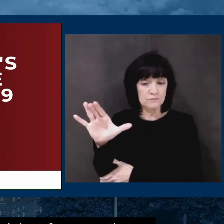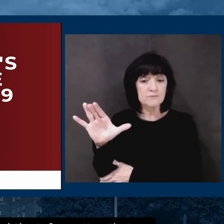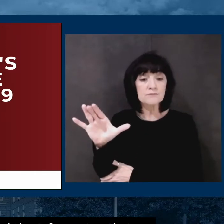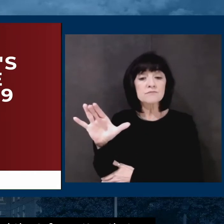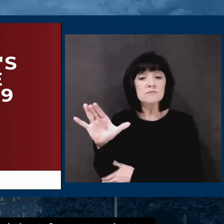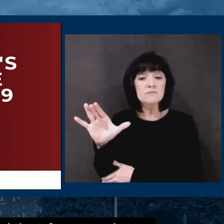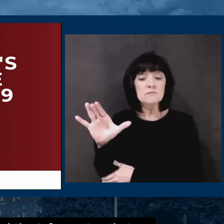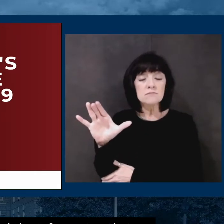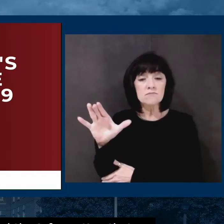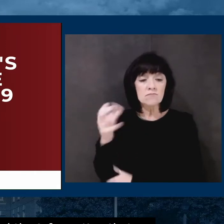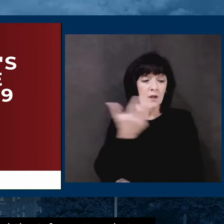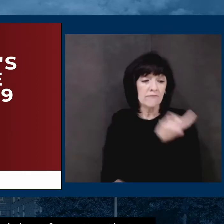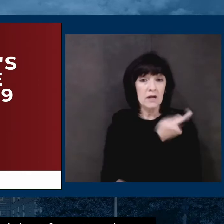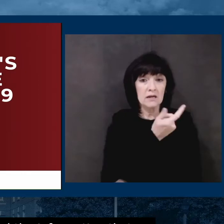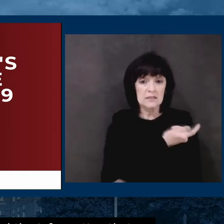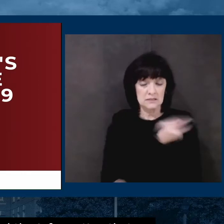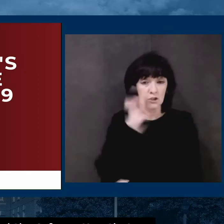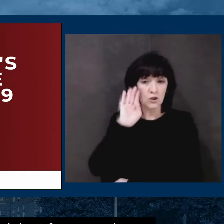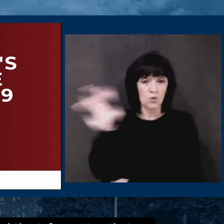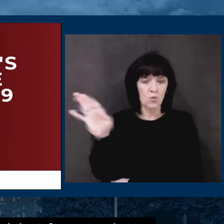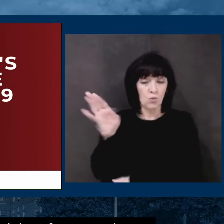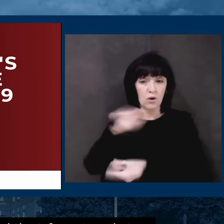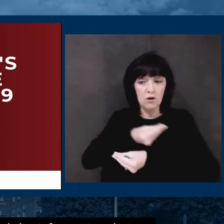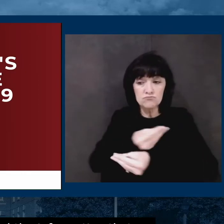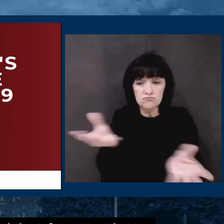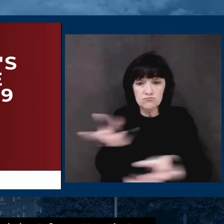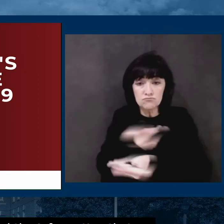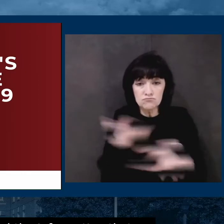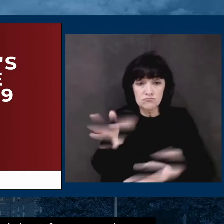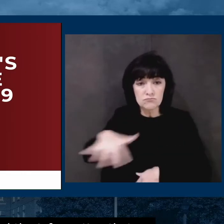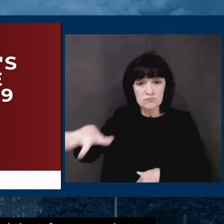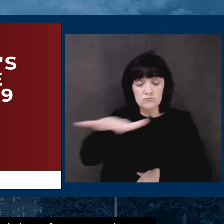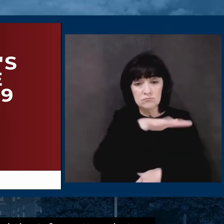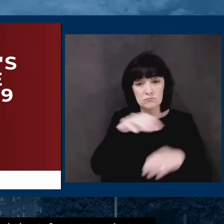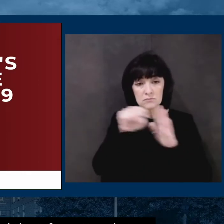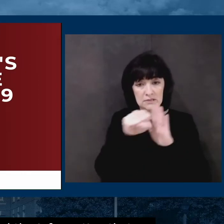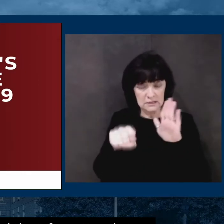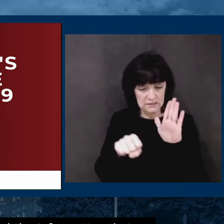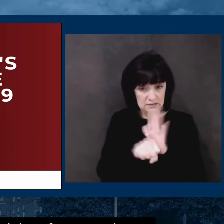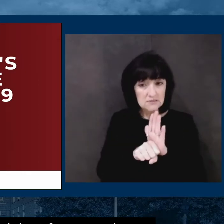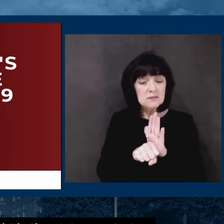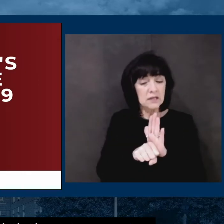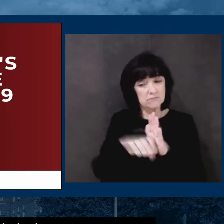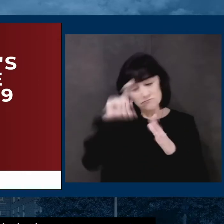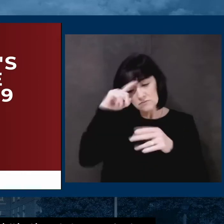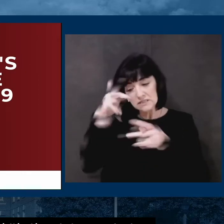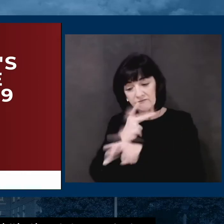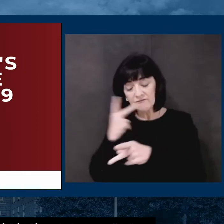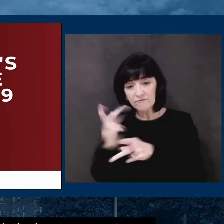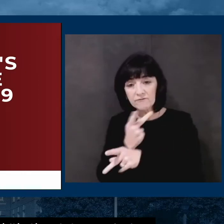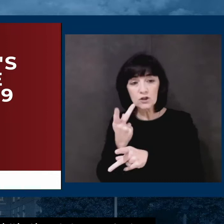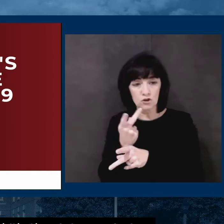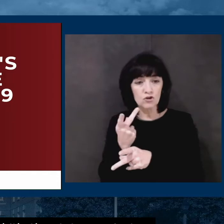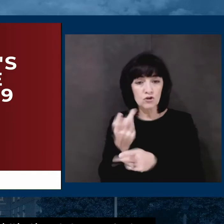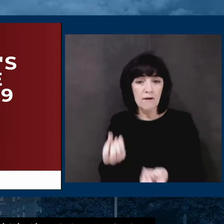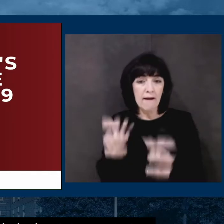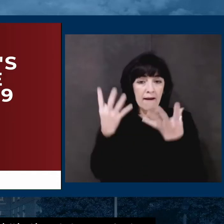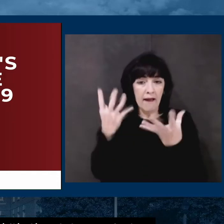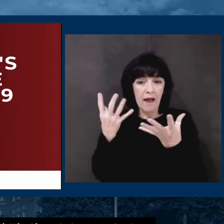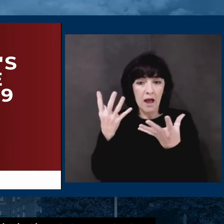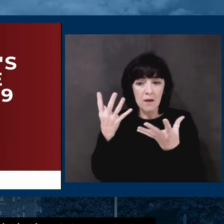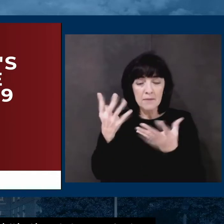distributed to states across the country on a kind of prorated basis. 22